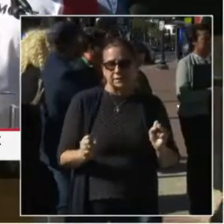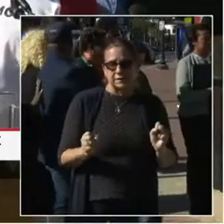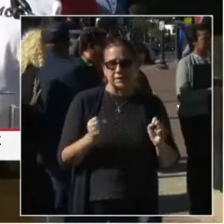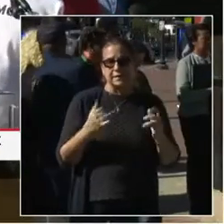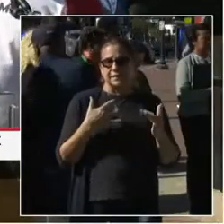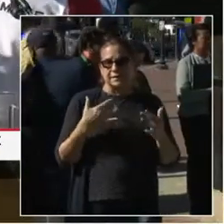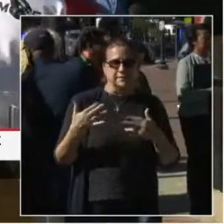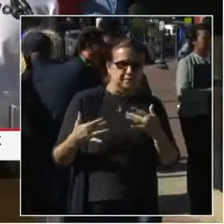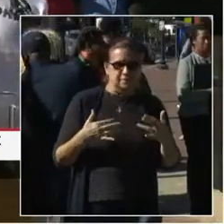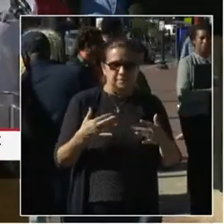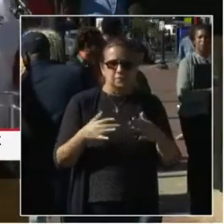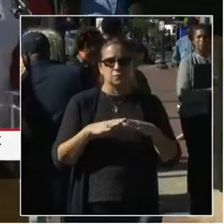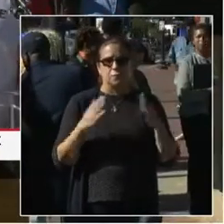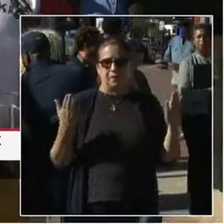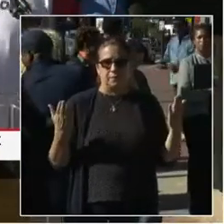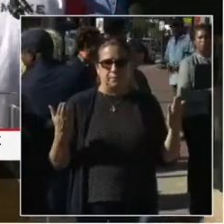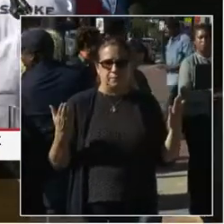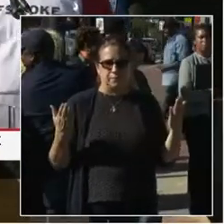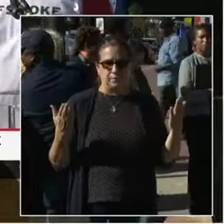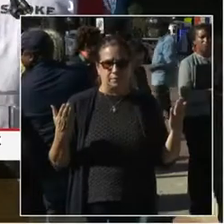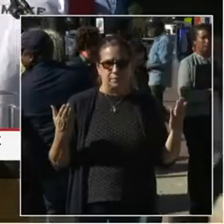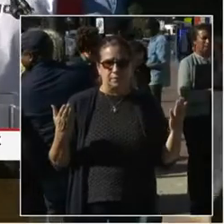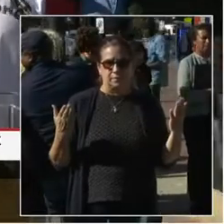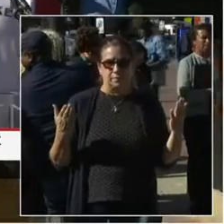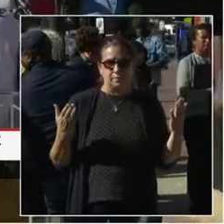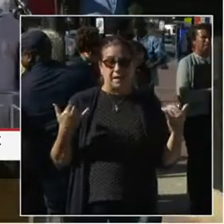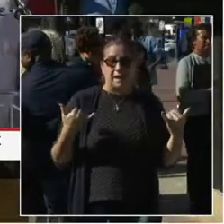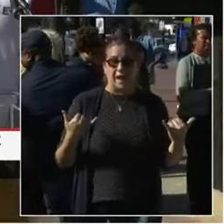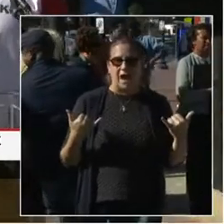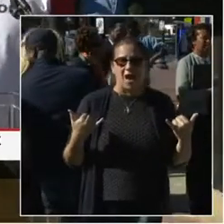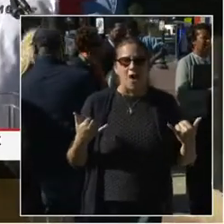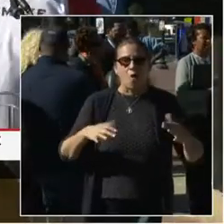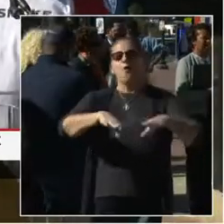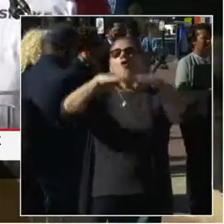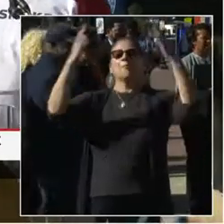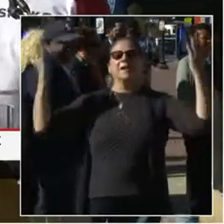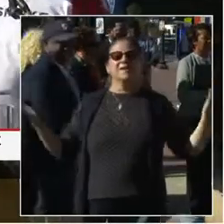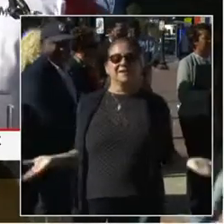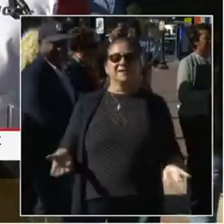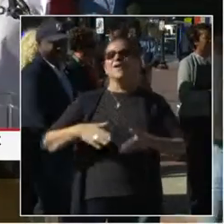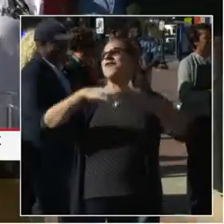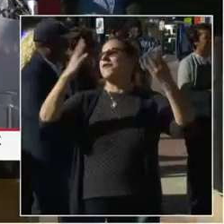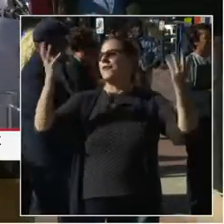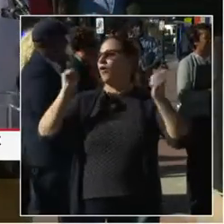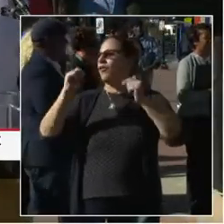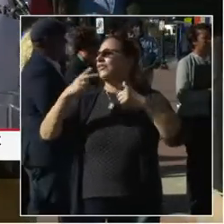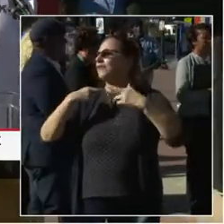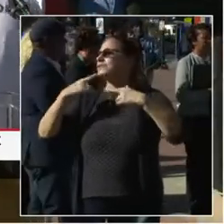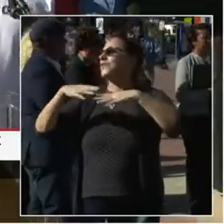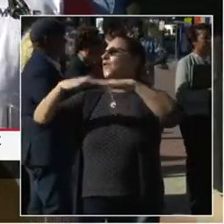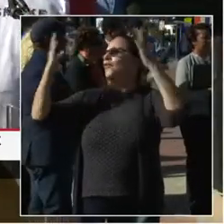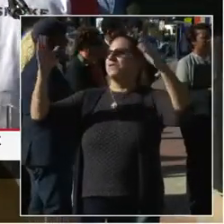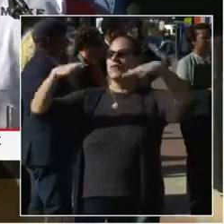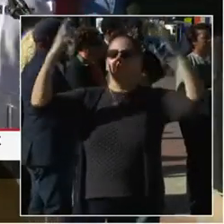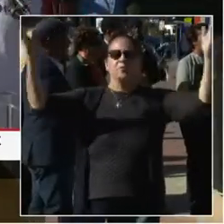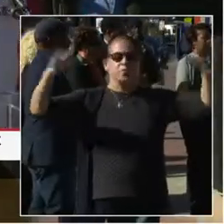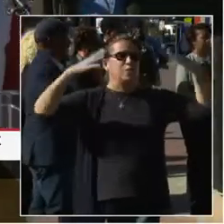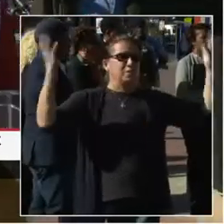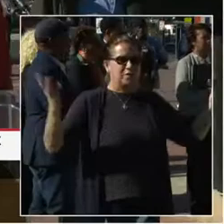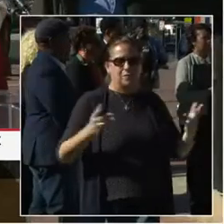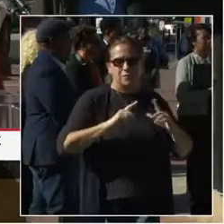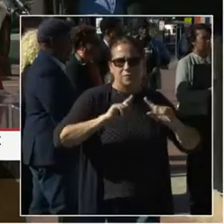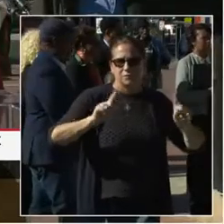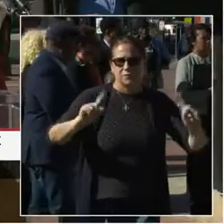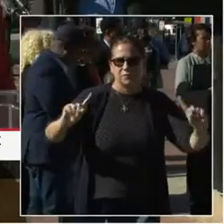opening streeteries like the one we have across the street, allowing to go alcohol, and really creating flexibility, whether it was funding for heaters, whatever the city could